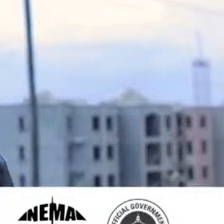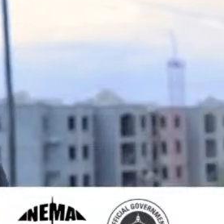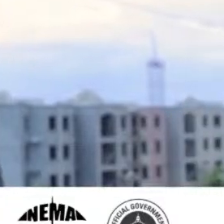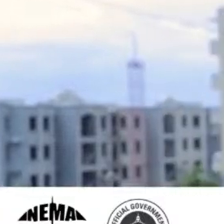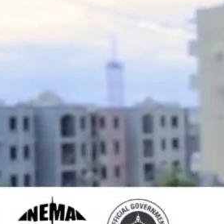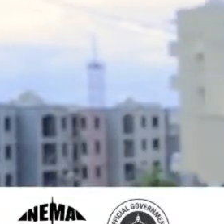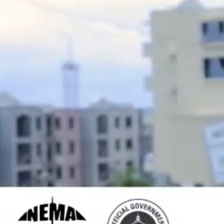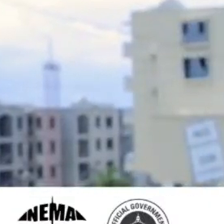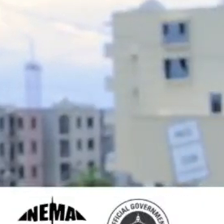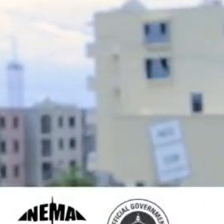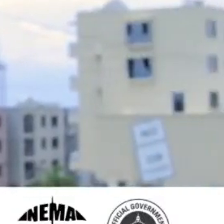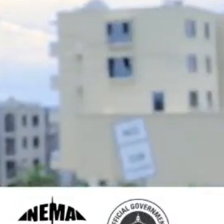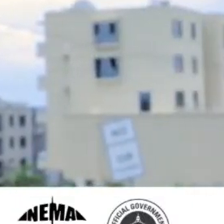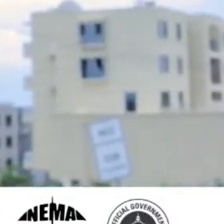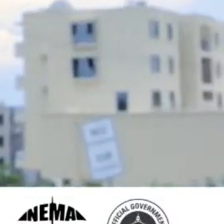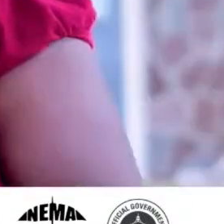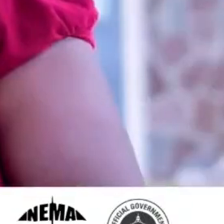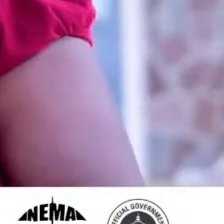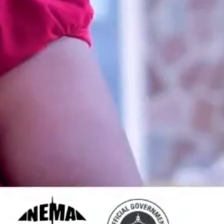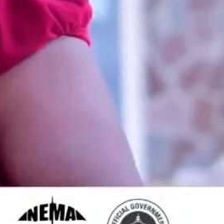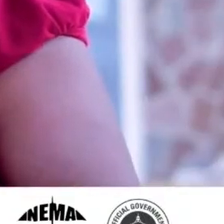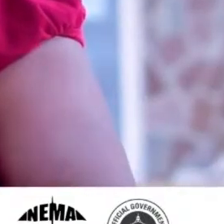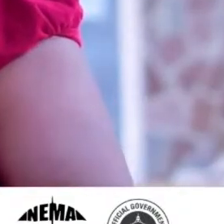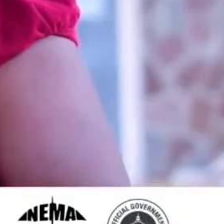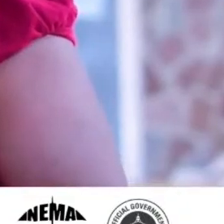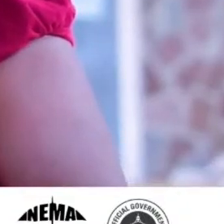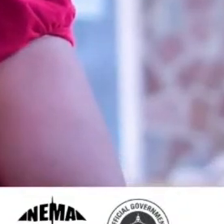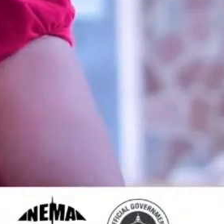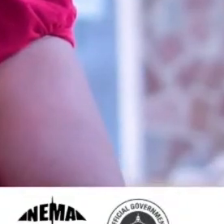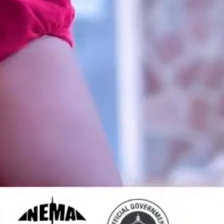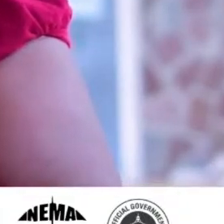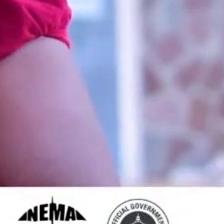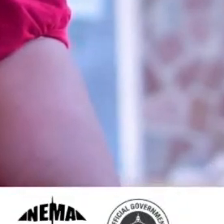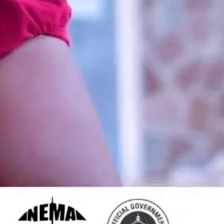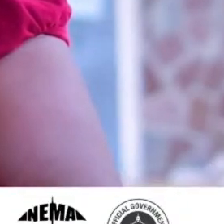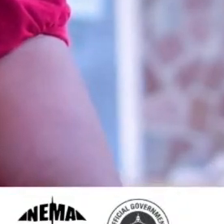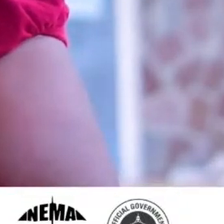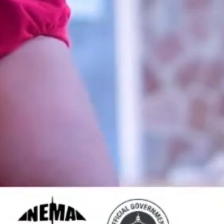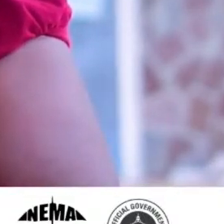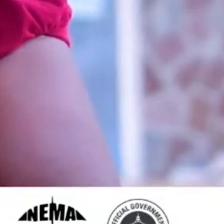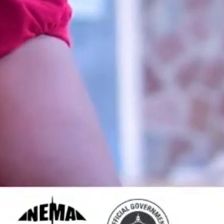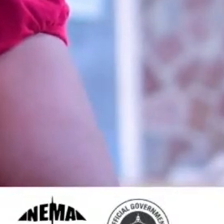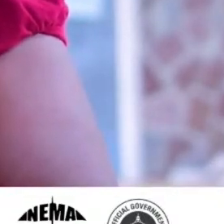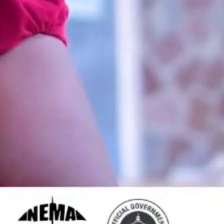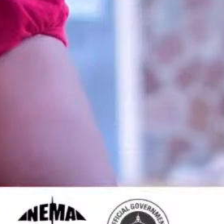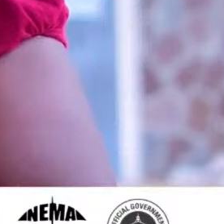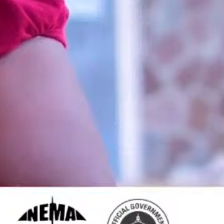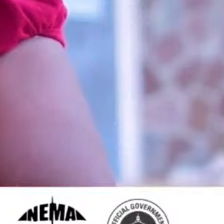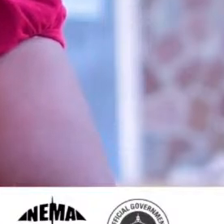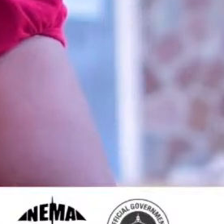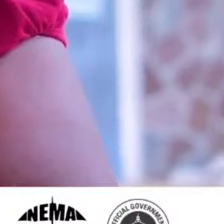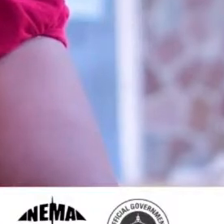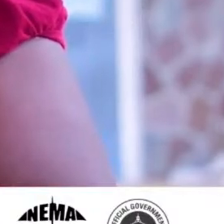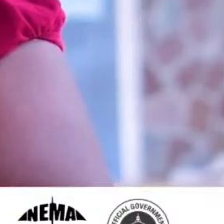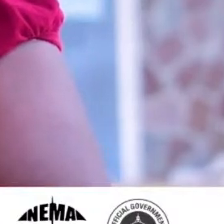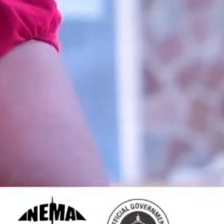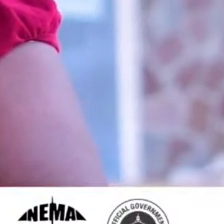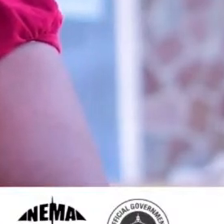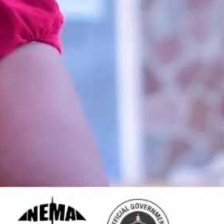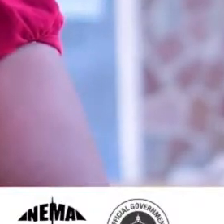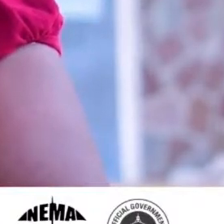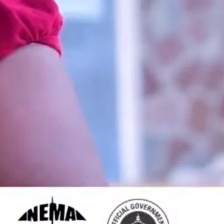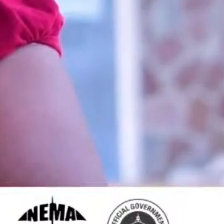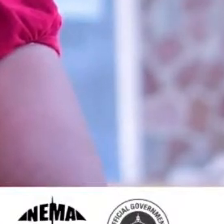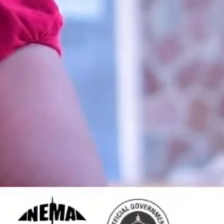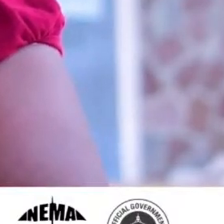take on the task. Prime Minister, you shall step up the police them money, because they're